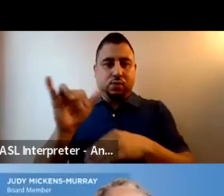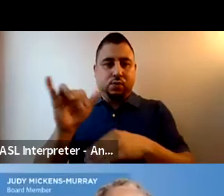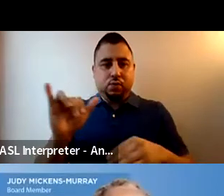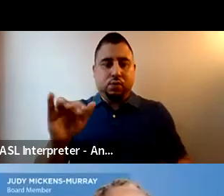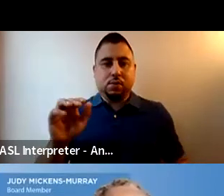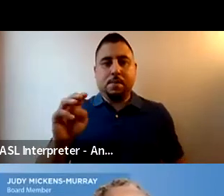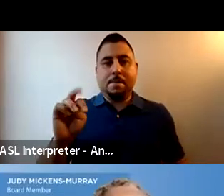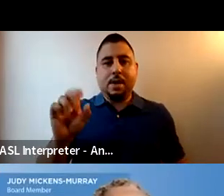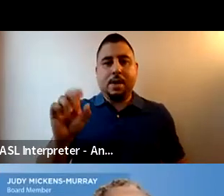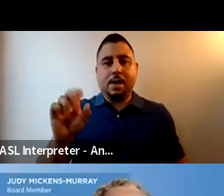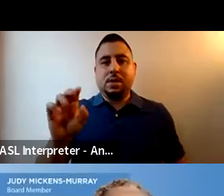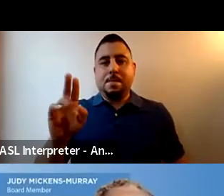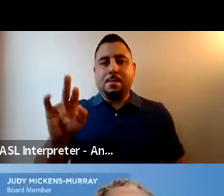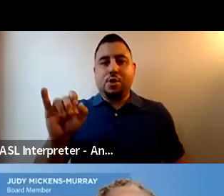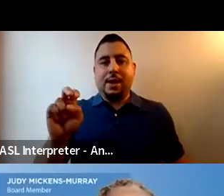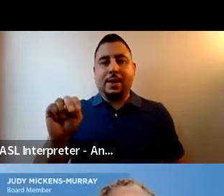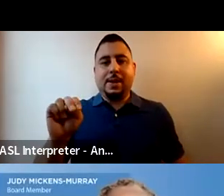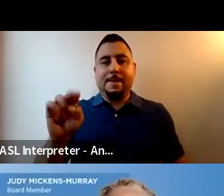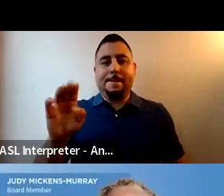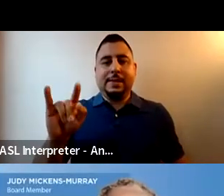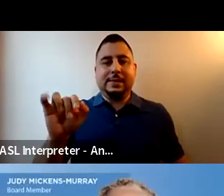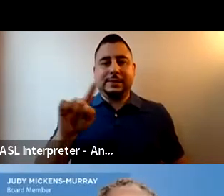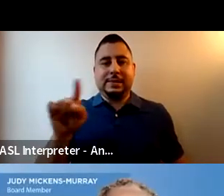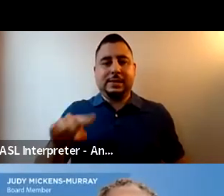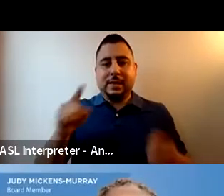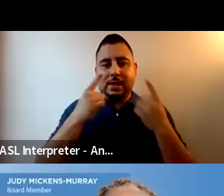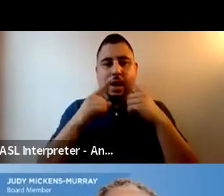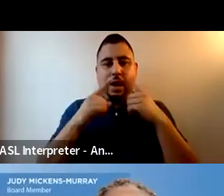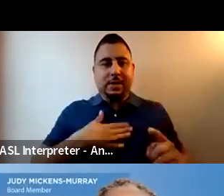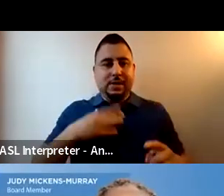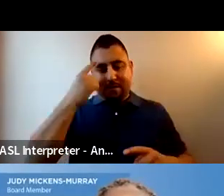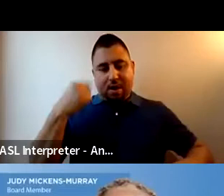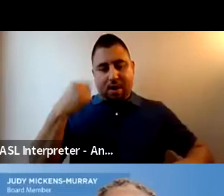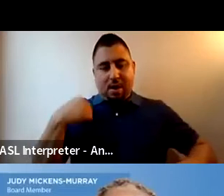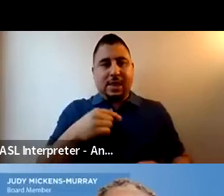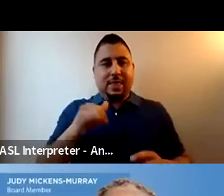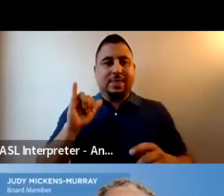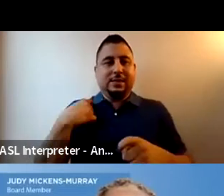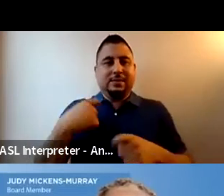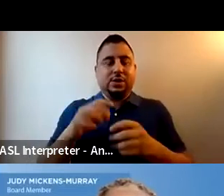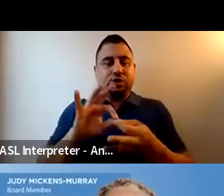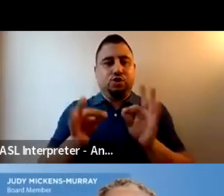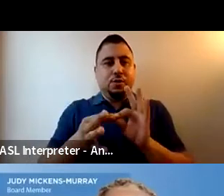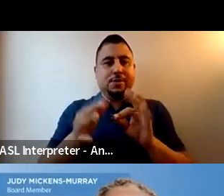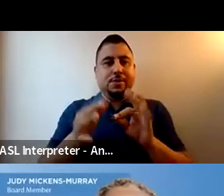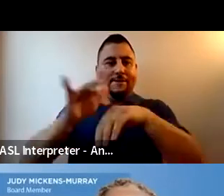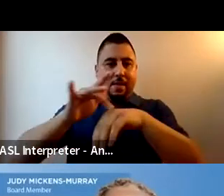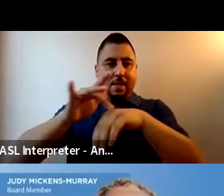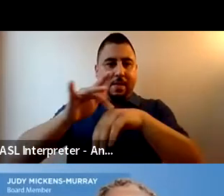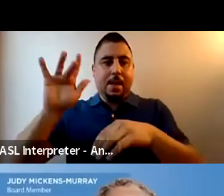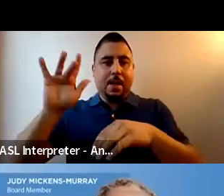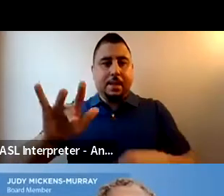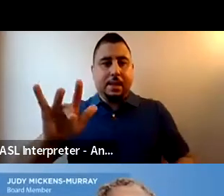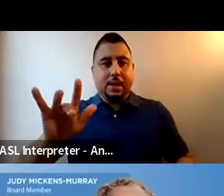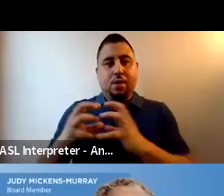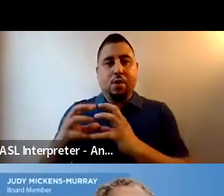Mrs. Benitez, would you please make an announcement that Spanish interpretation is available by clicking on